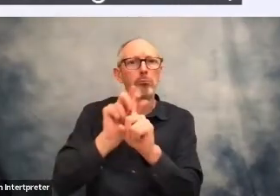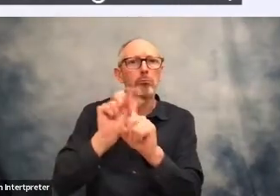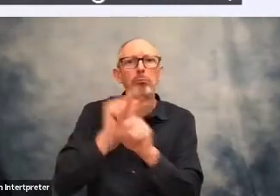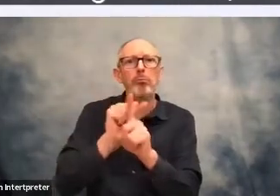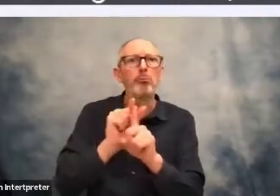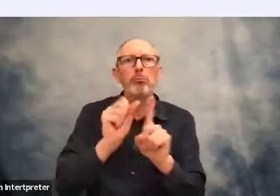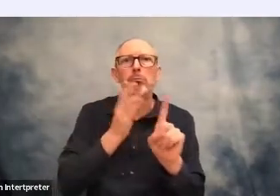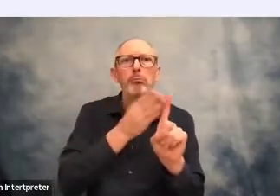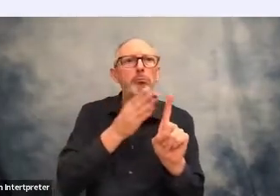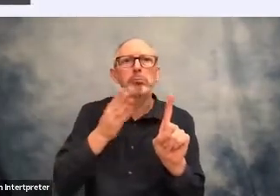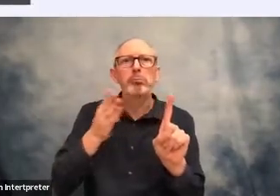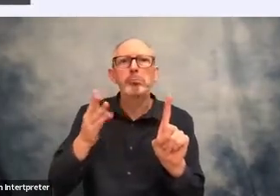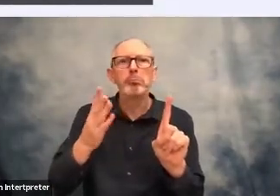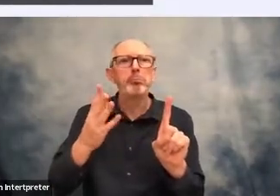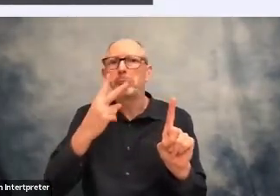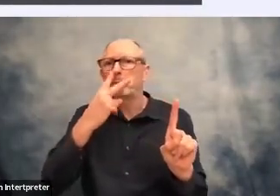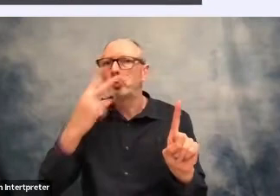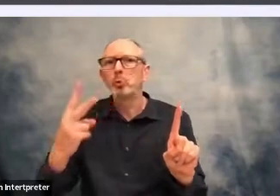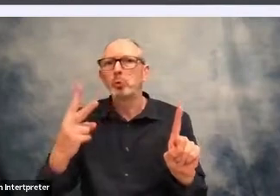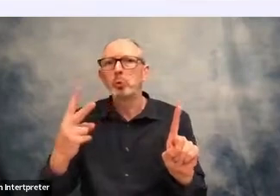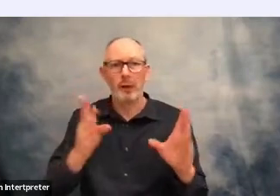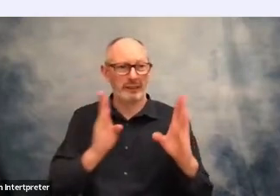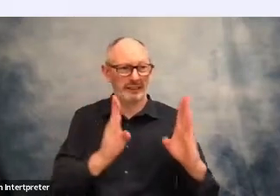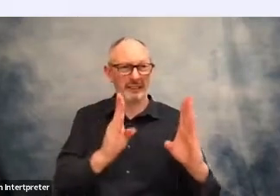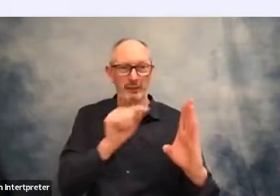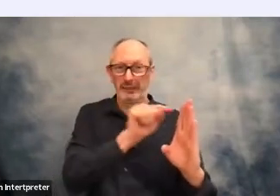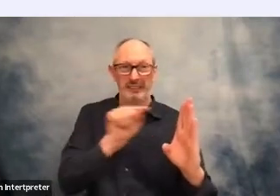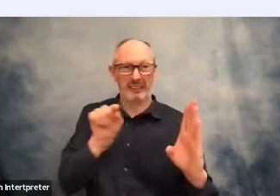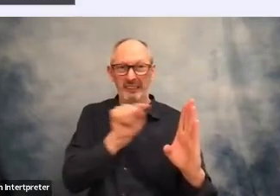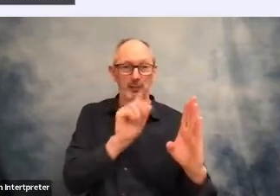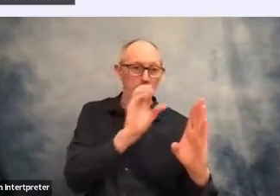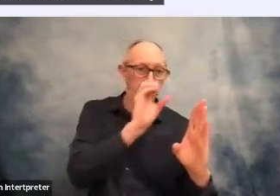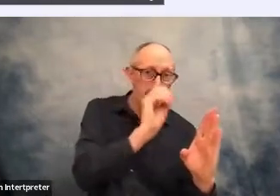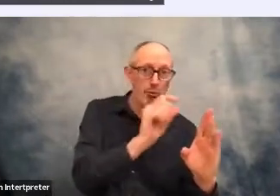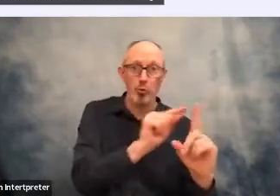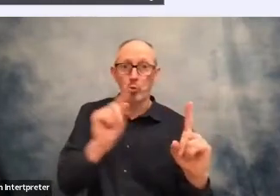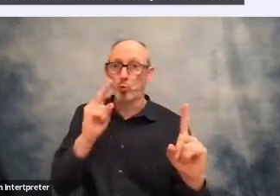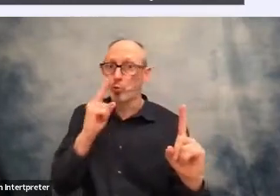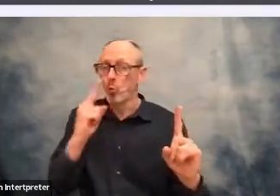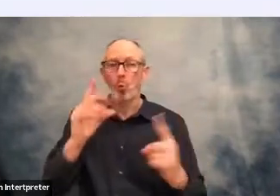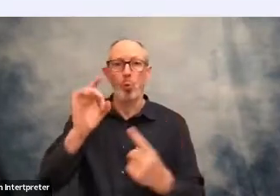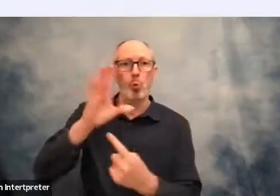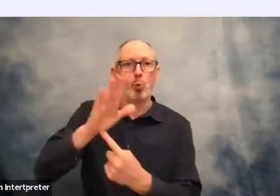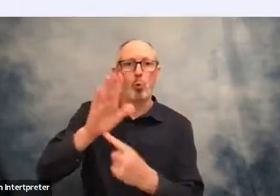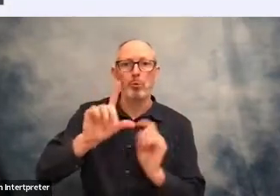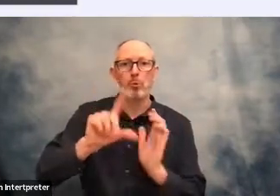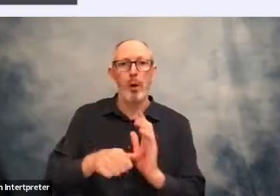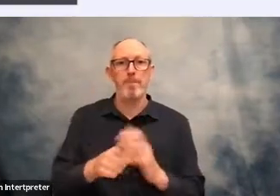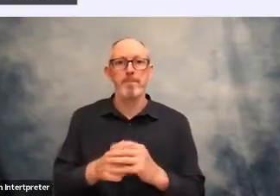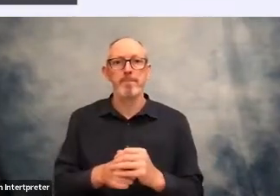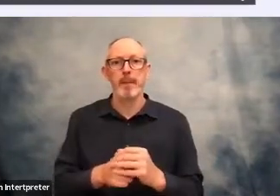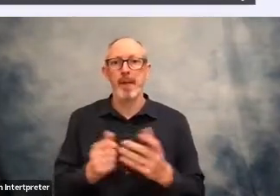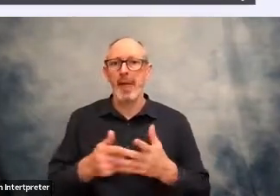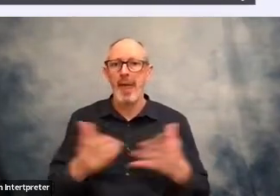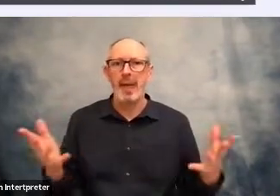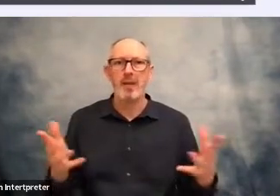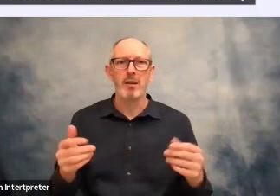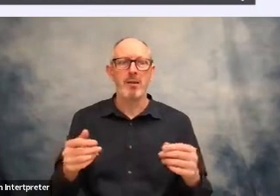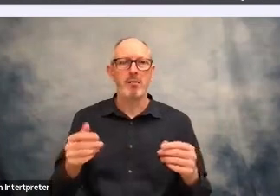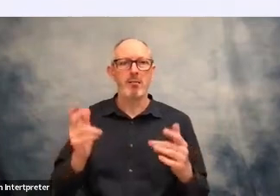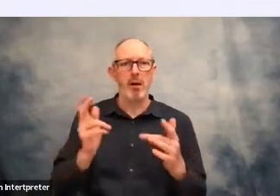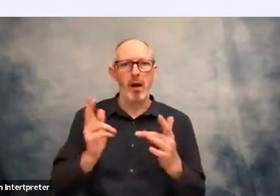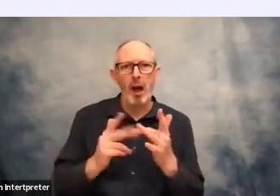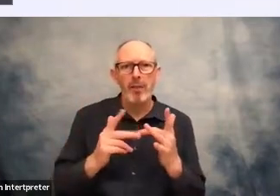of 2, which is the most critical window for movement interventions. Current tools, such as checklists, binary CDC